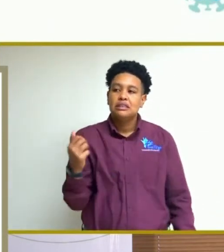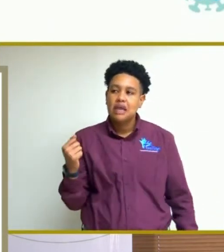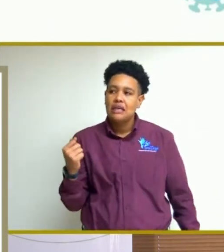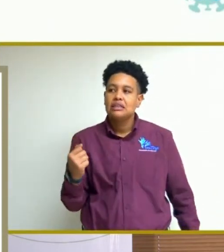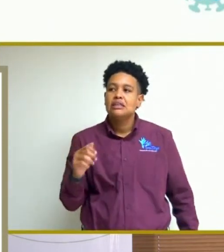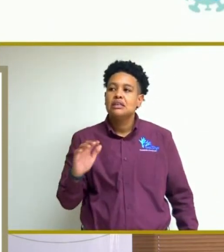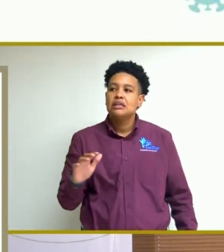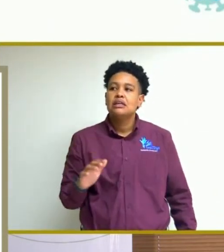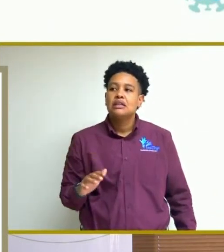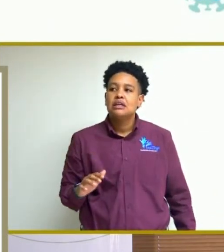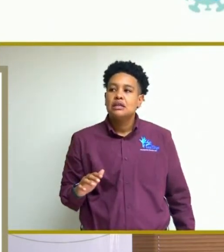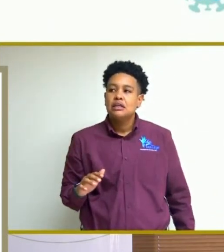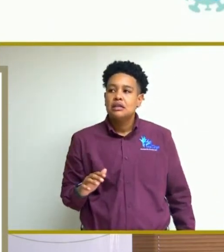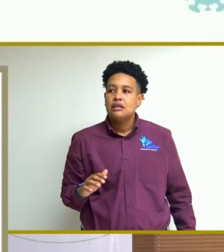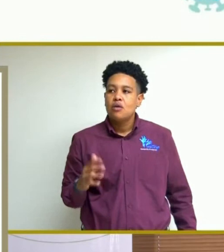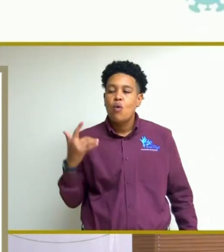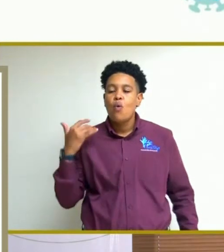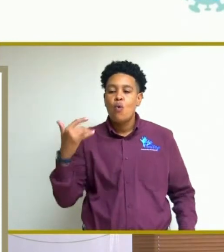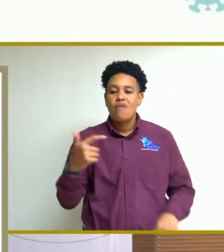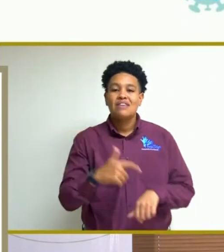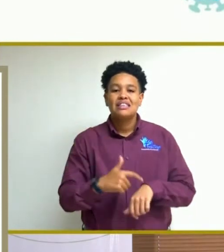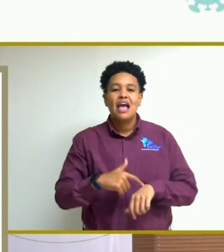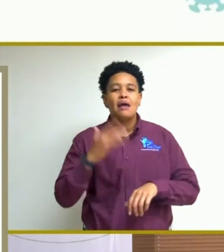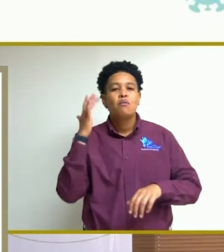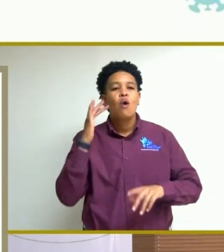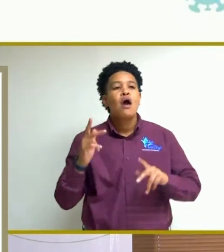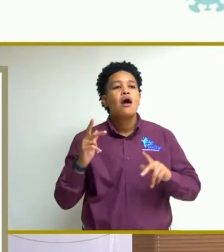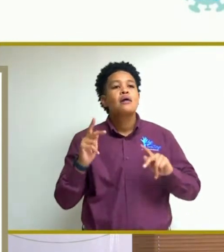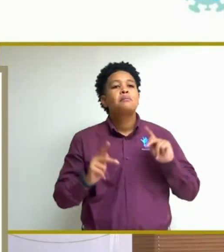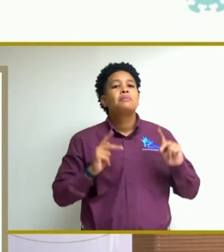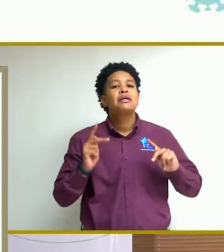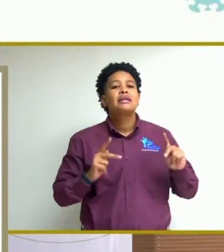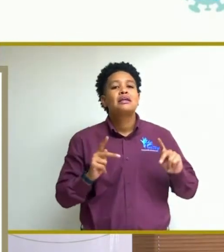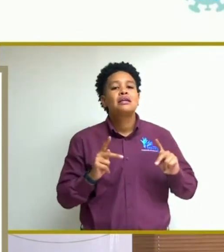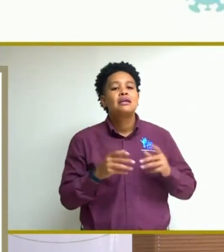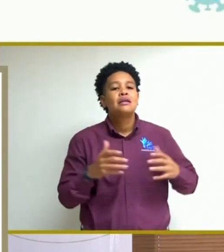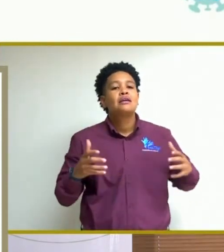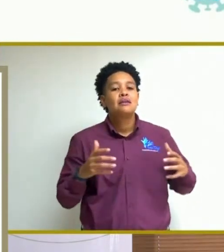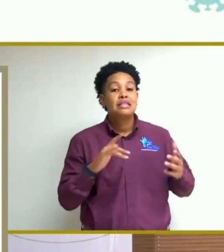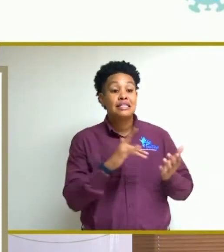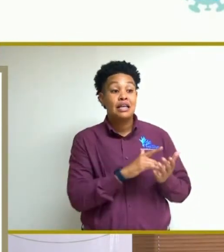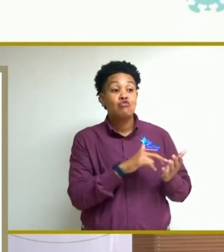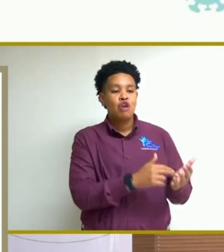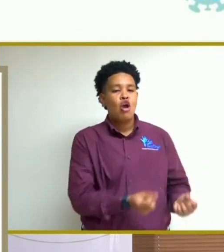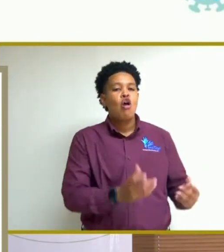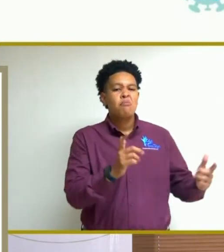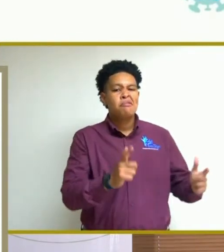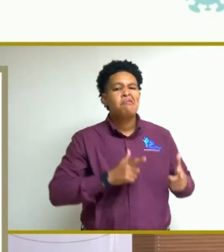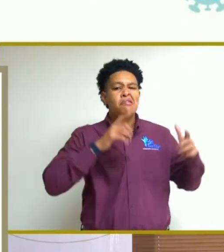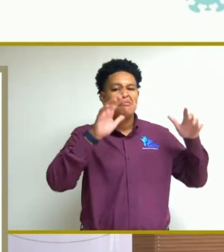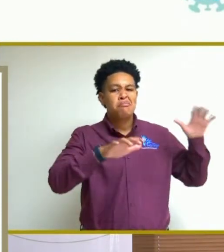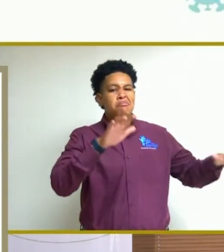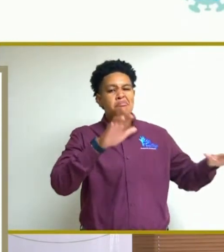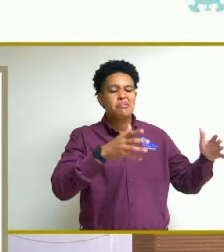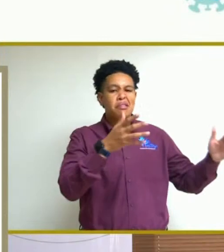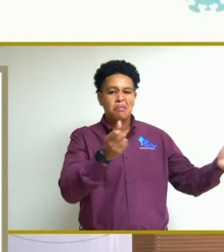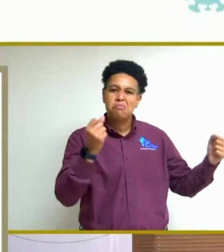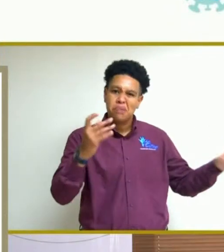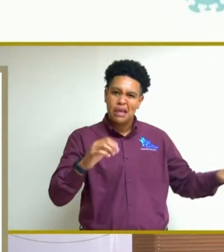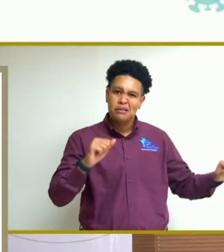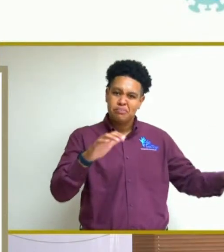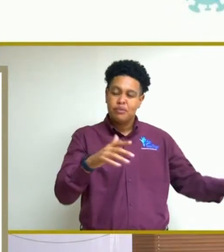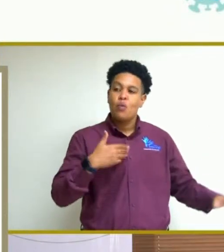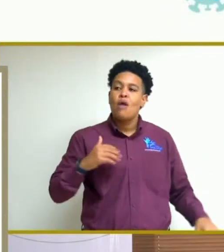vaccinated over time because of the population centers that they represent. And we have our